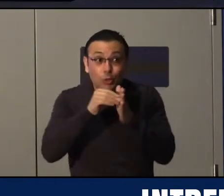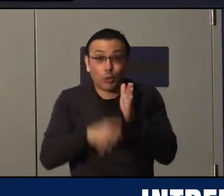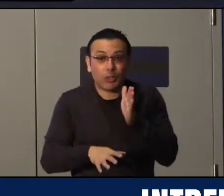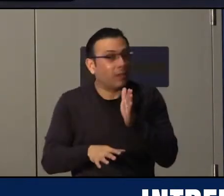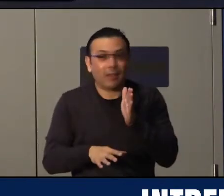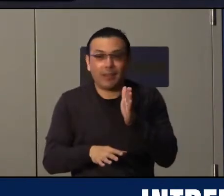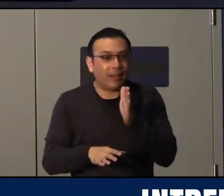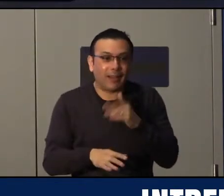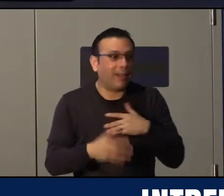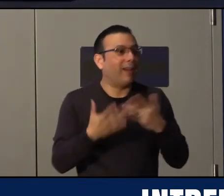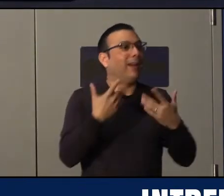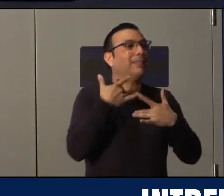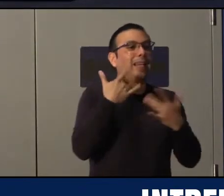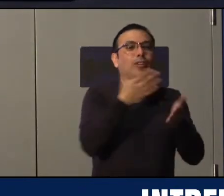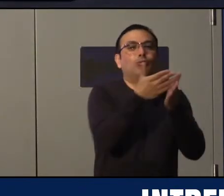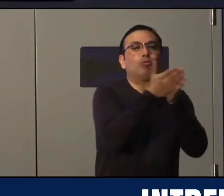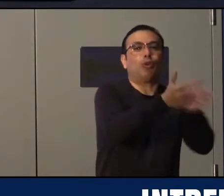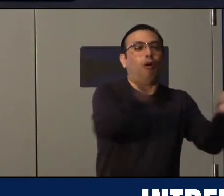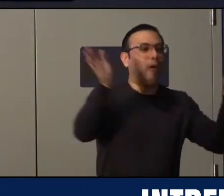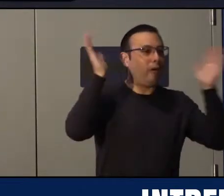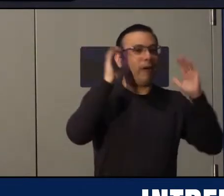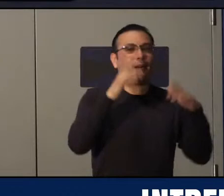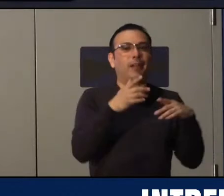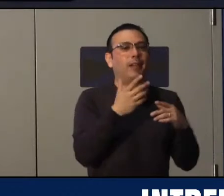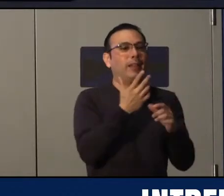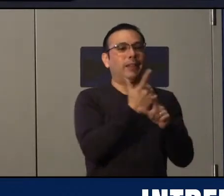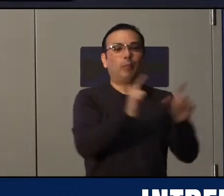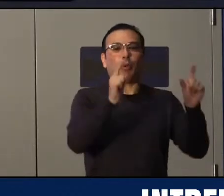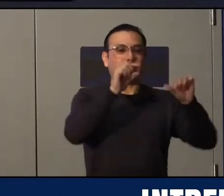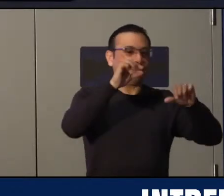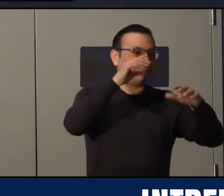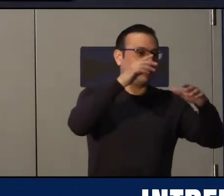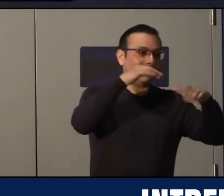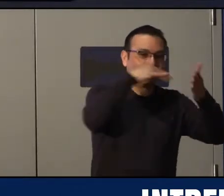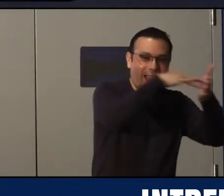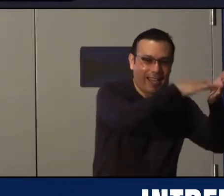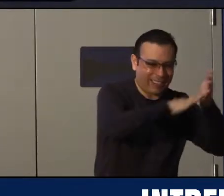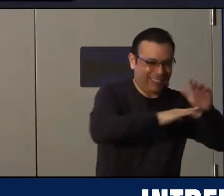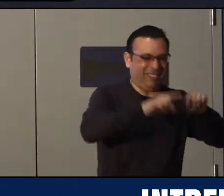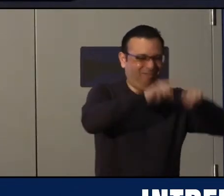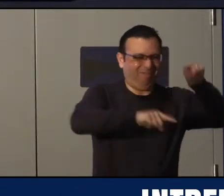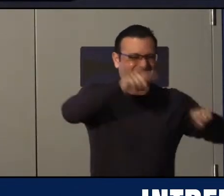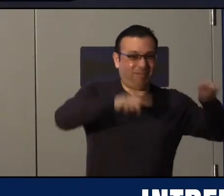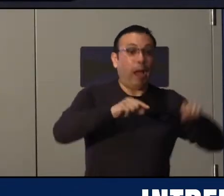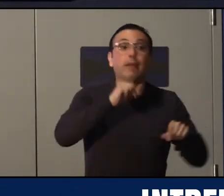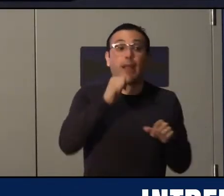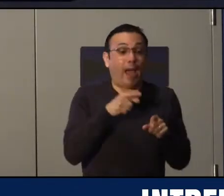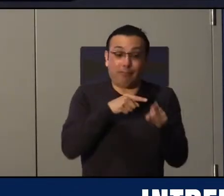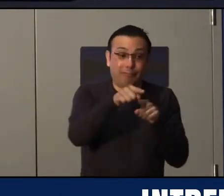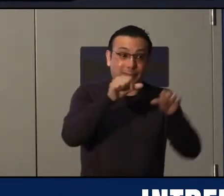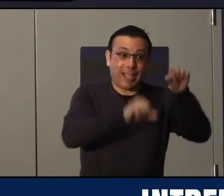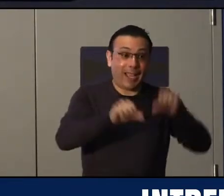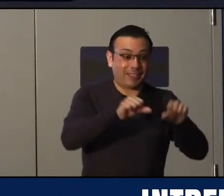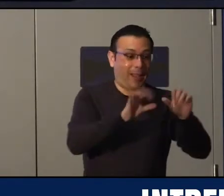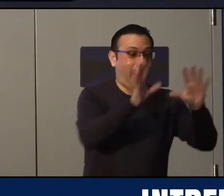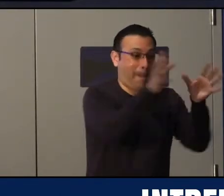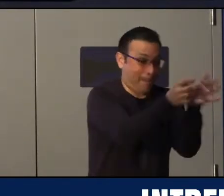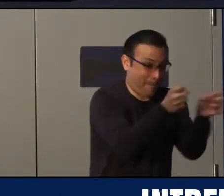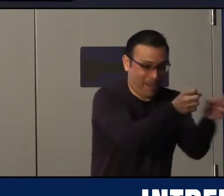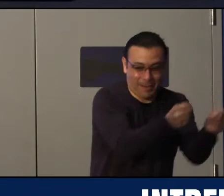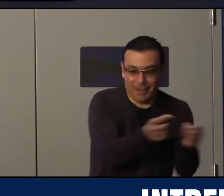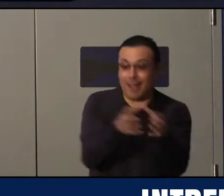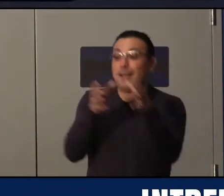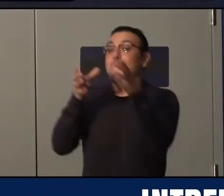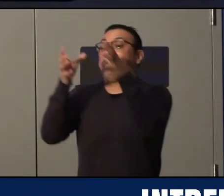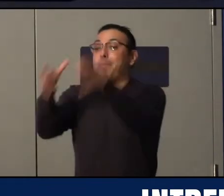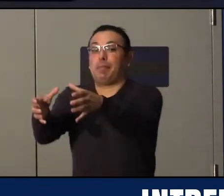first cohort of BIPOC community college students going to space camp this summer, and it'll be fun to see how